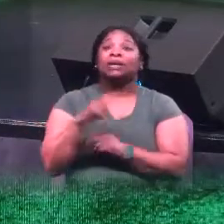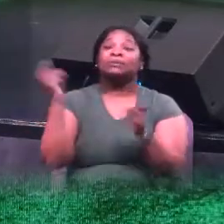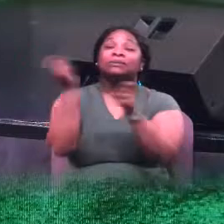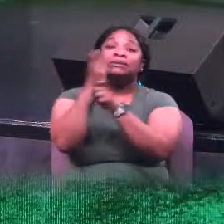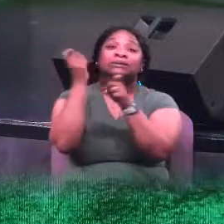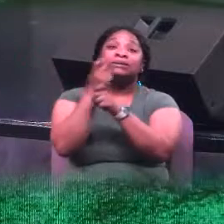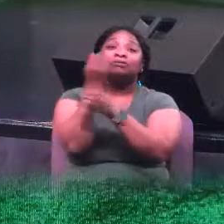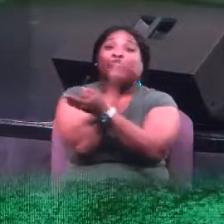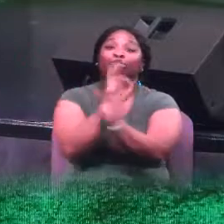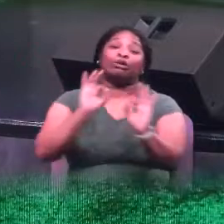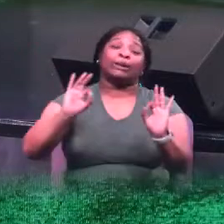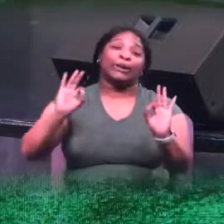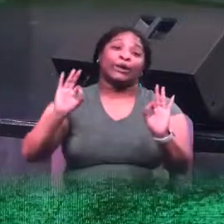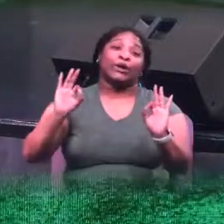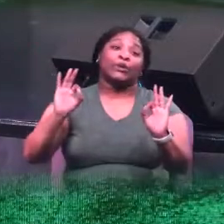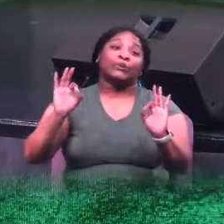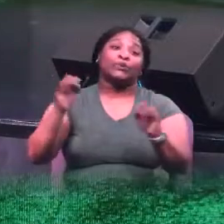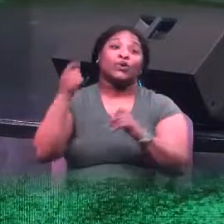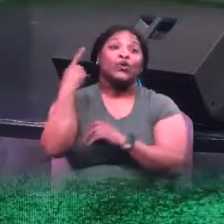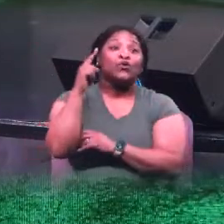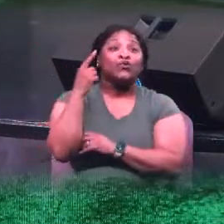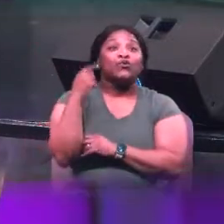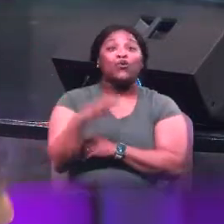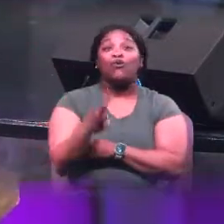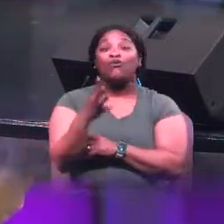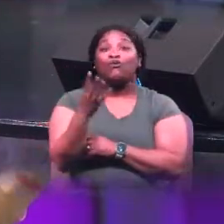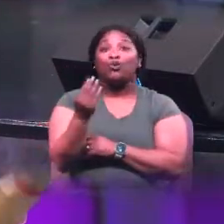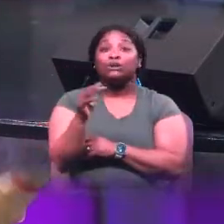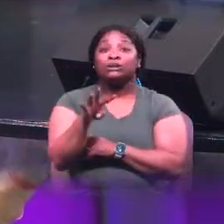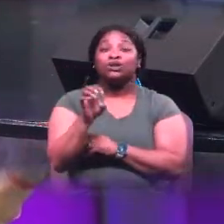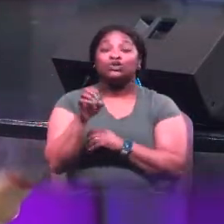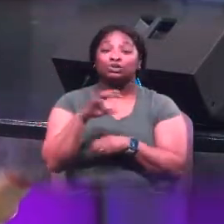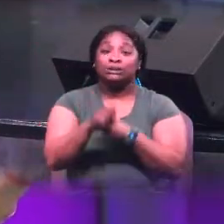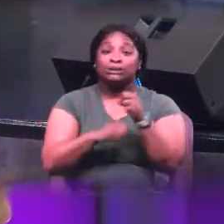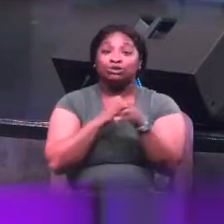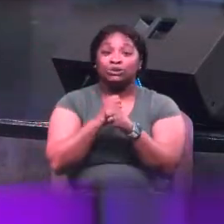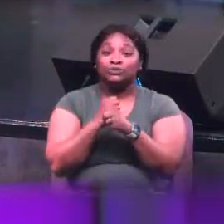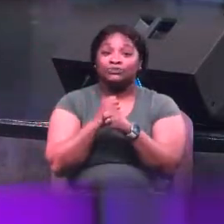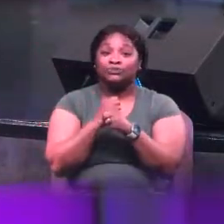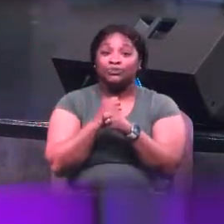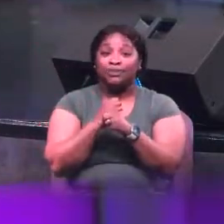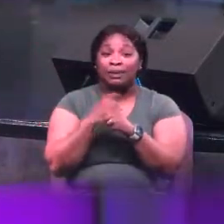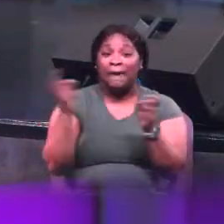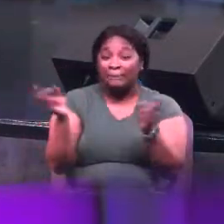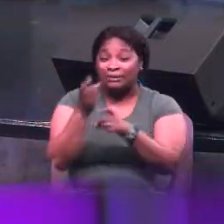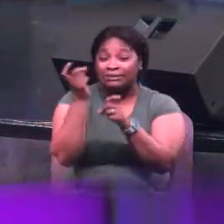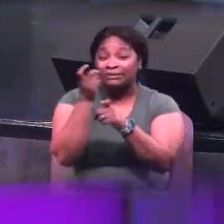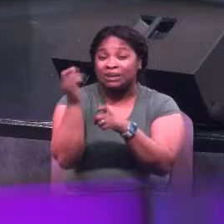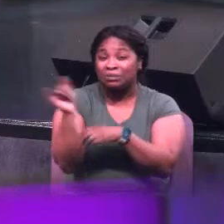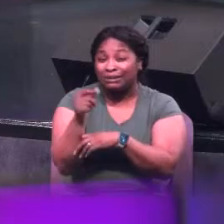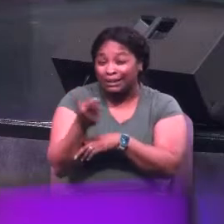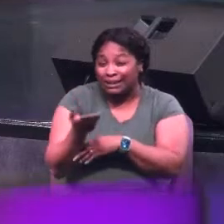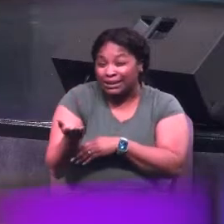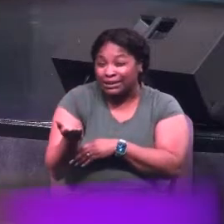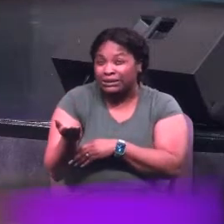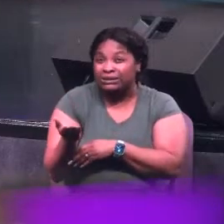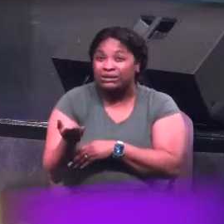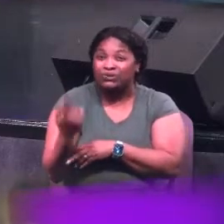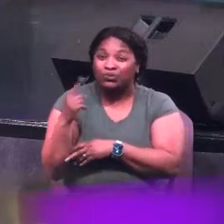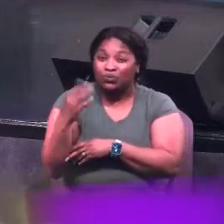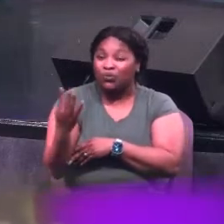emancipation for 1,400 years. They've been celebrating like this